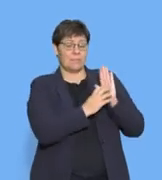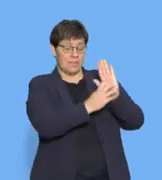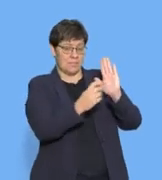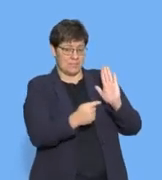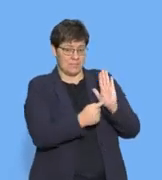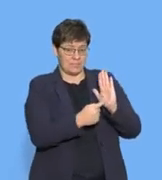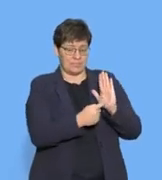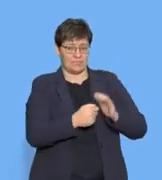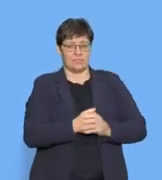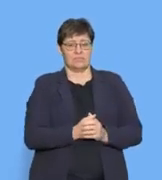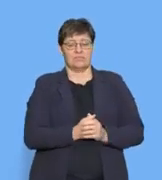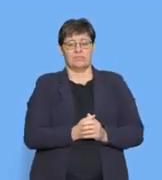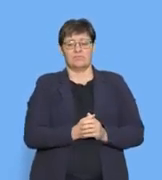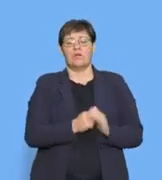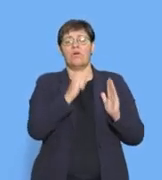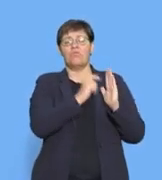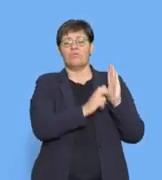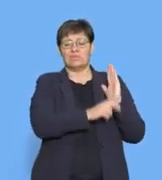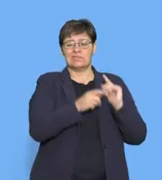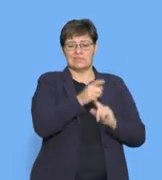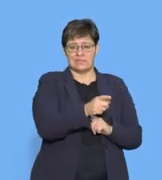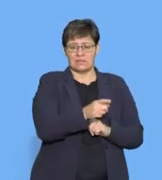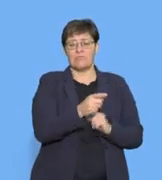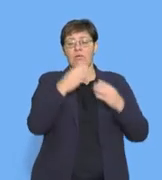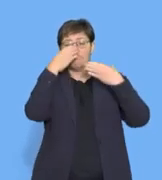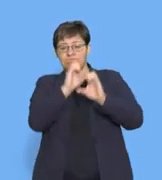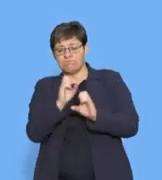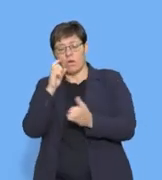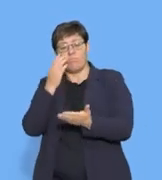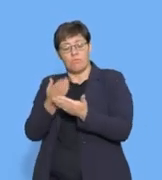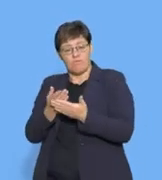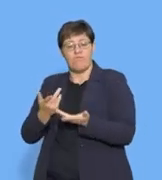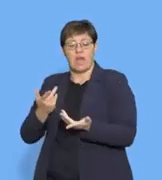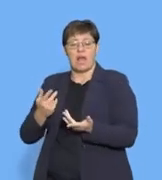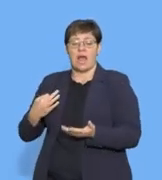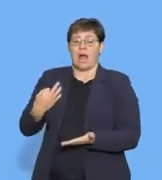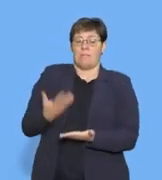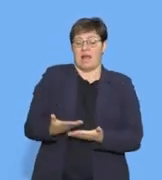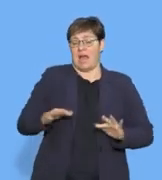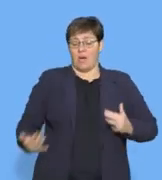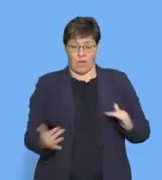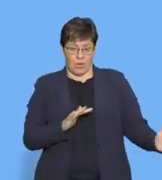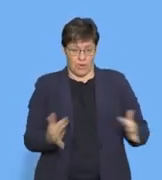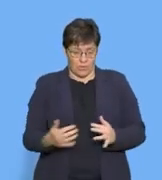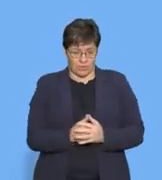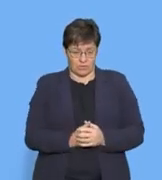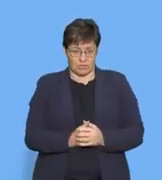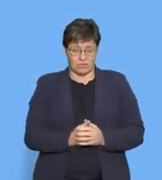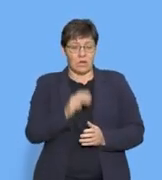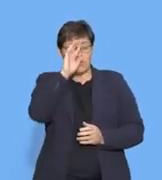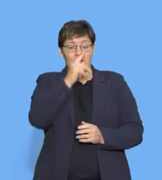So, look at our concept map. We've done all three rules already, and today we're focusing on the proofs and applications.